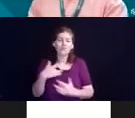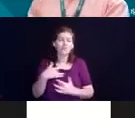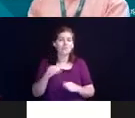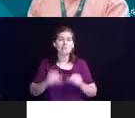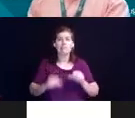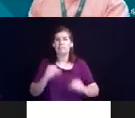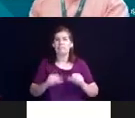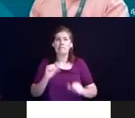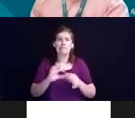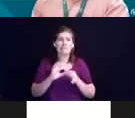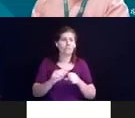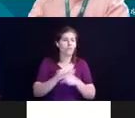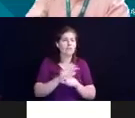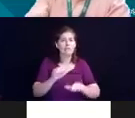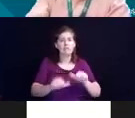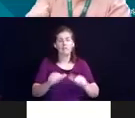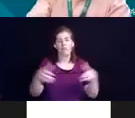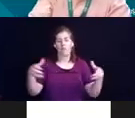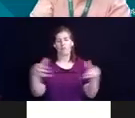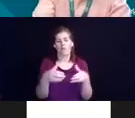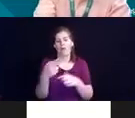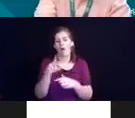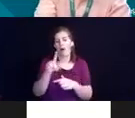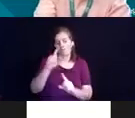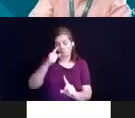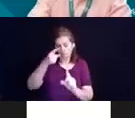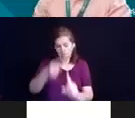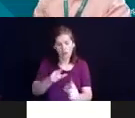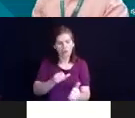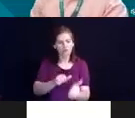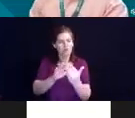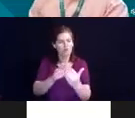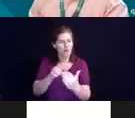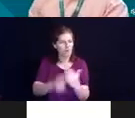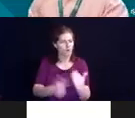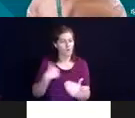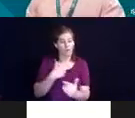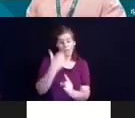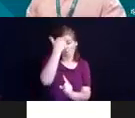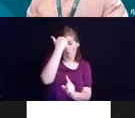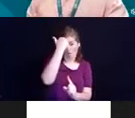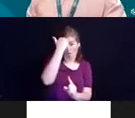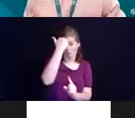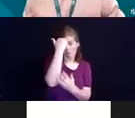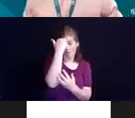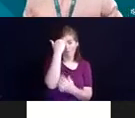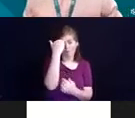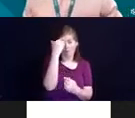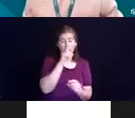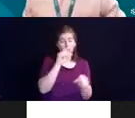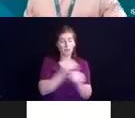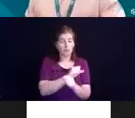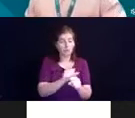with COVID-19. So the huddles specifically need to address what we know to be the case and the evidence so